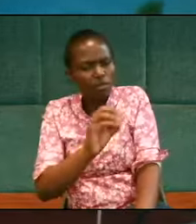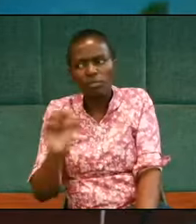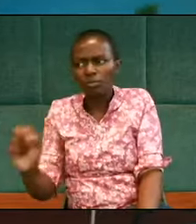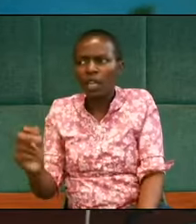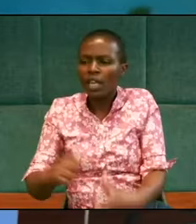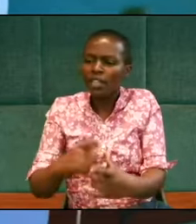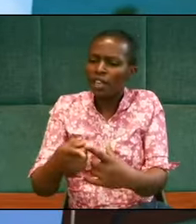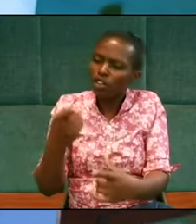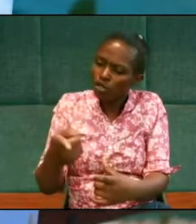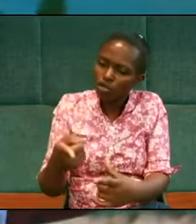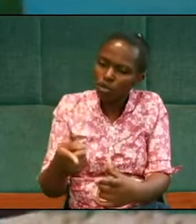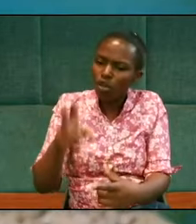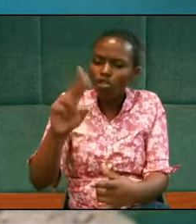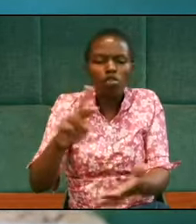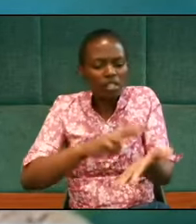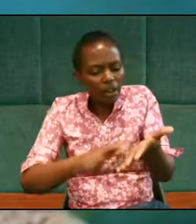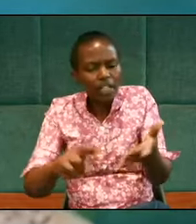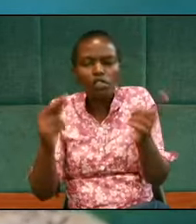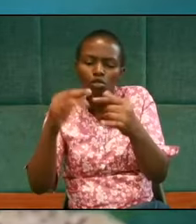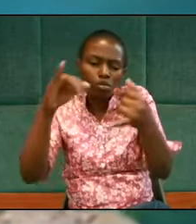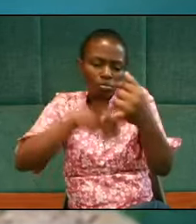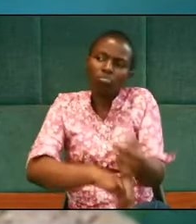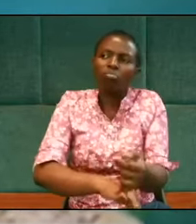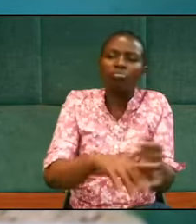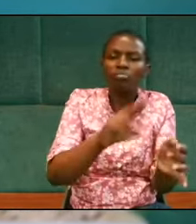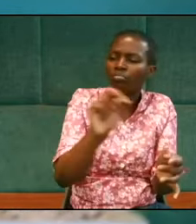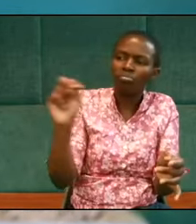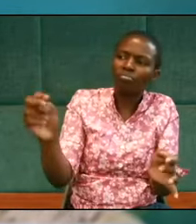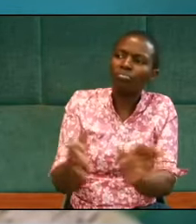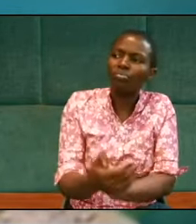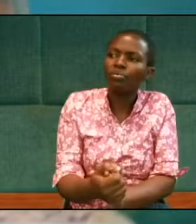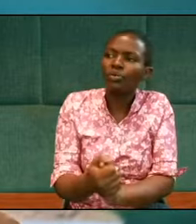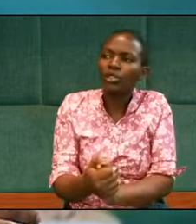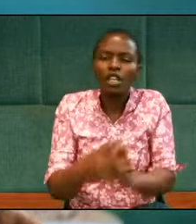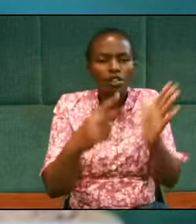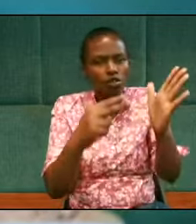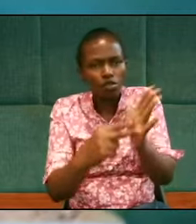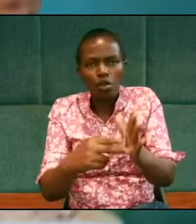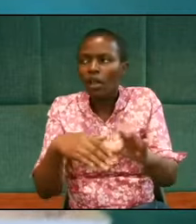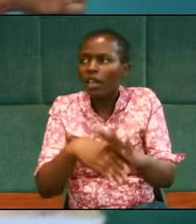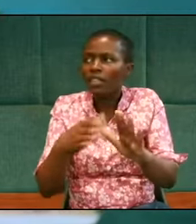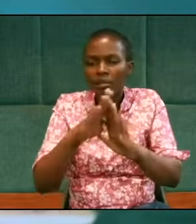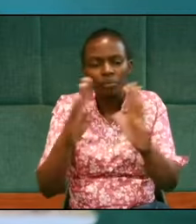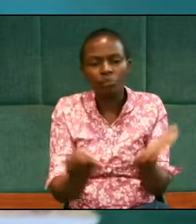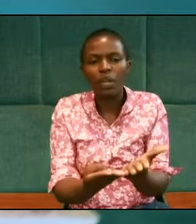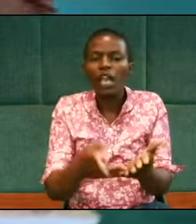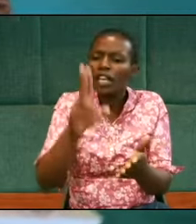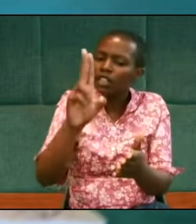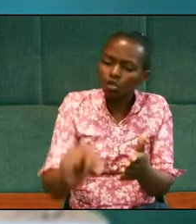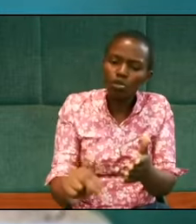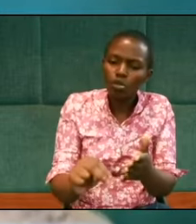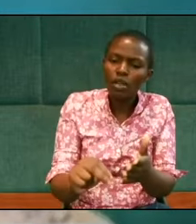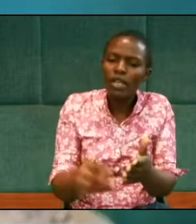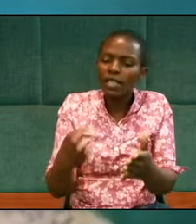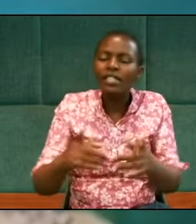not qualified to marry. And I'm going to prove to you from scripture, it's a sin not to discover yourself and